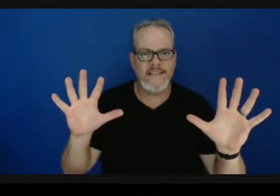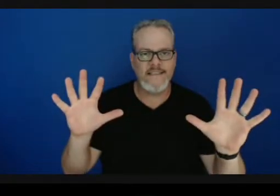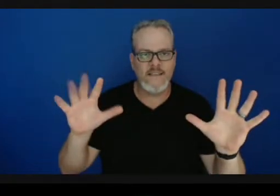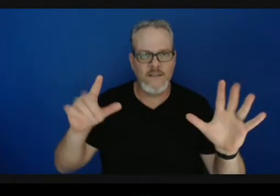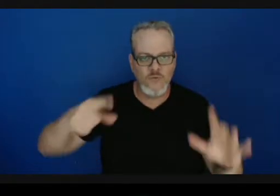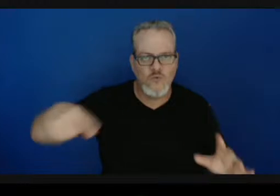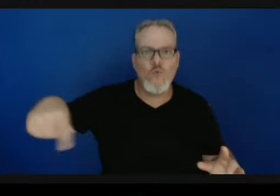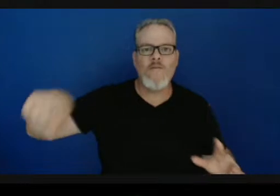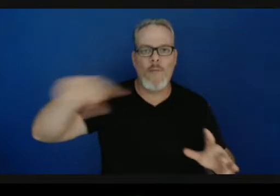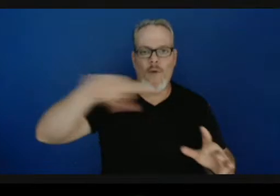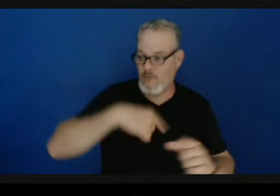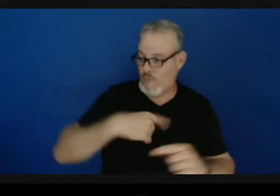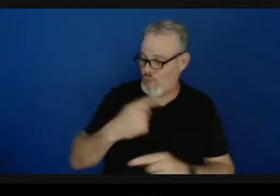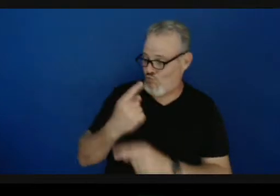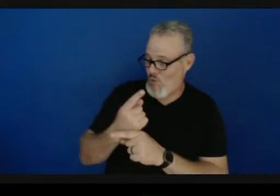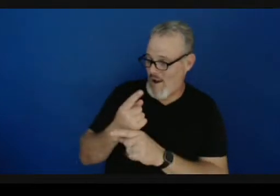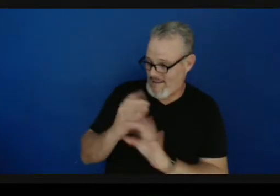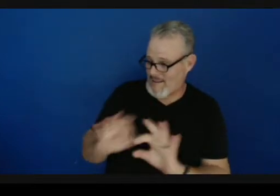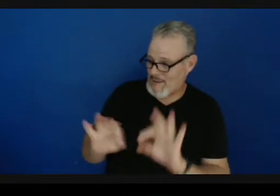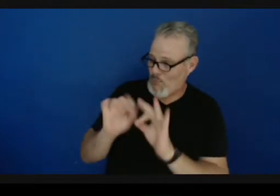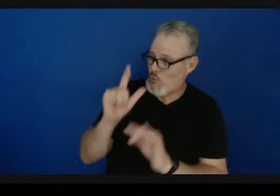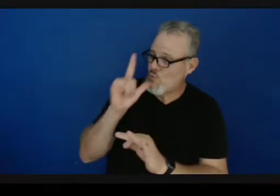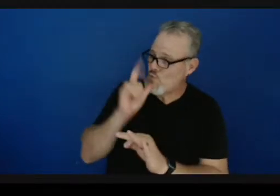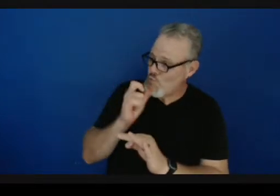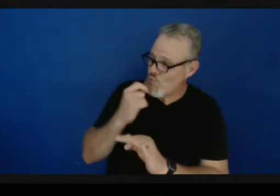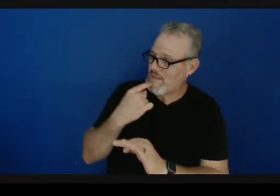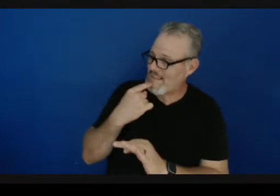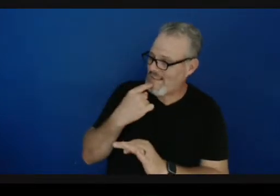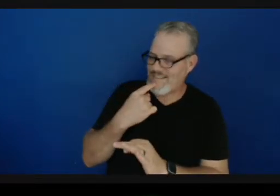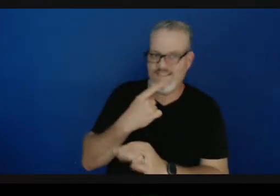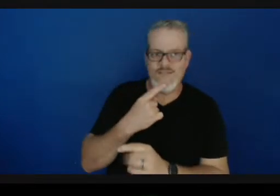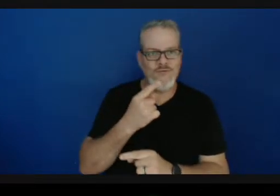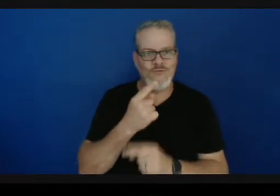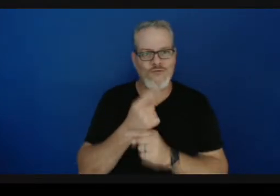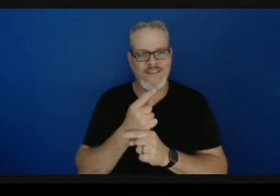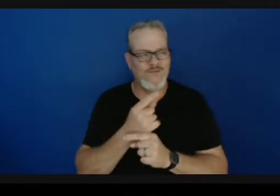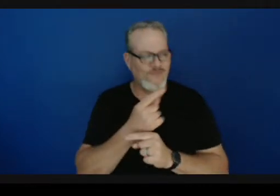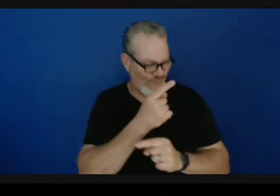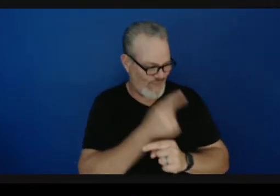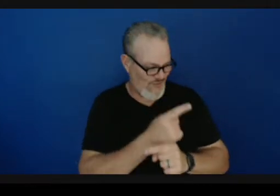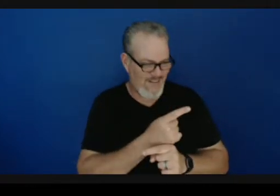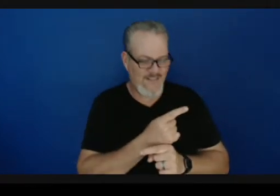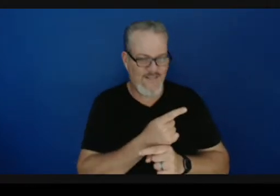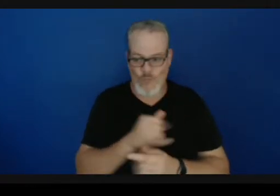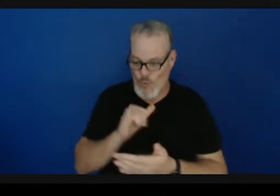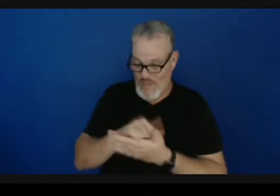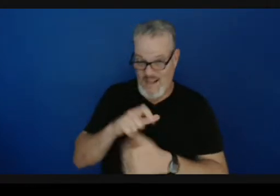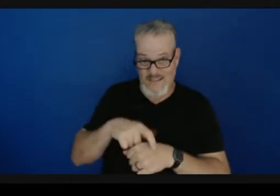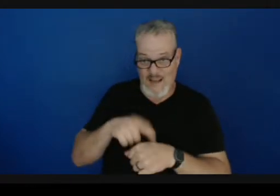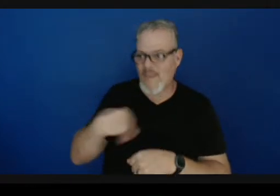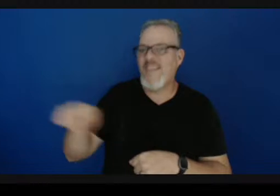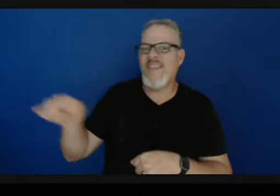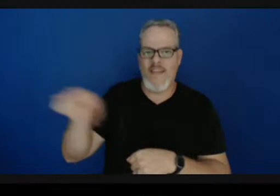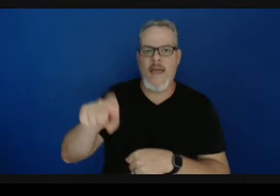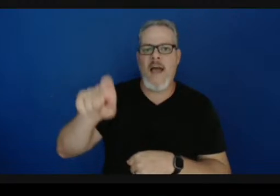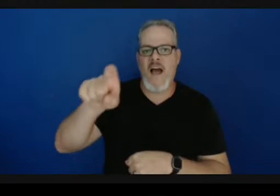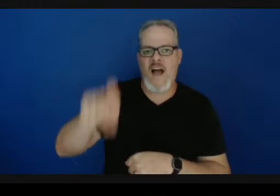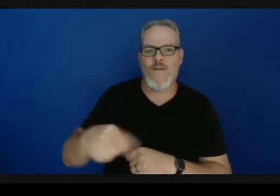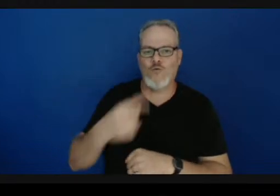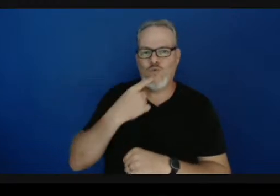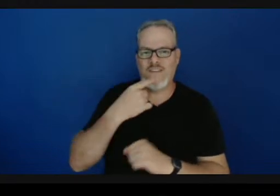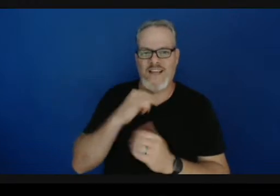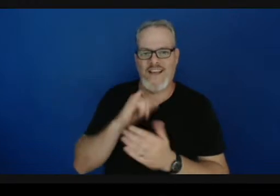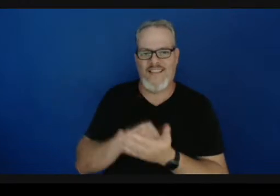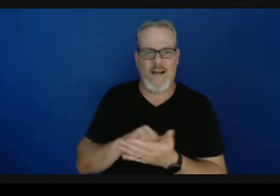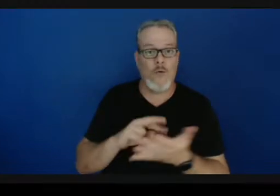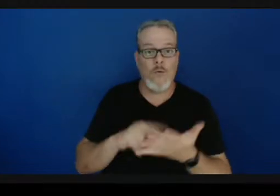Yeah, and it matters who says it, right? So when it comes to that time, we have to hear them say it for sure. Yeah. Even if we say the same thing and parrot